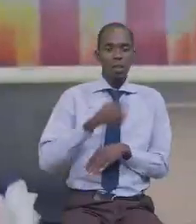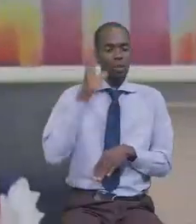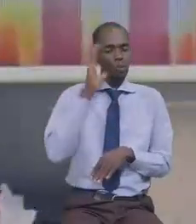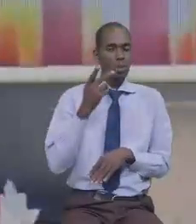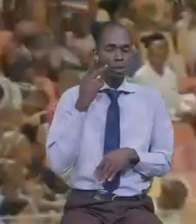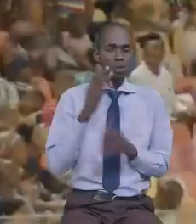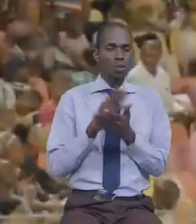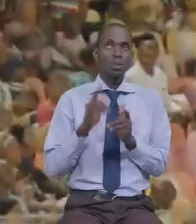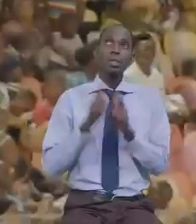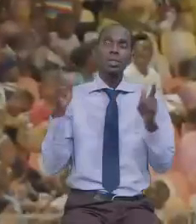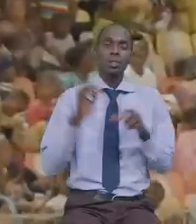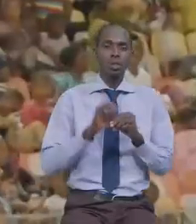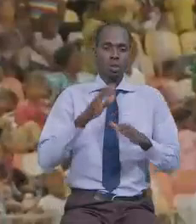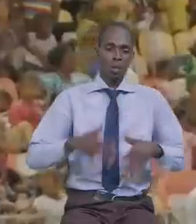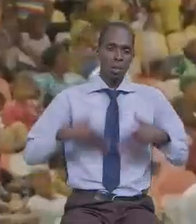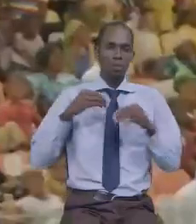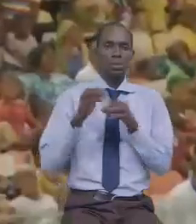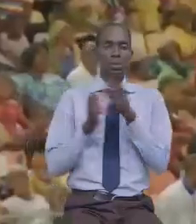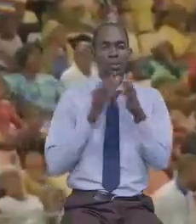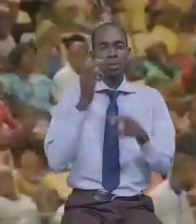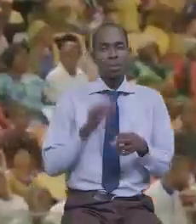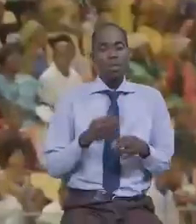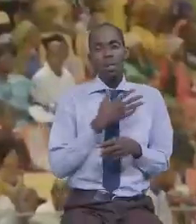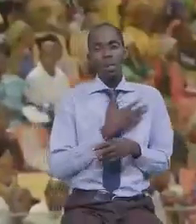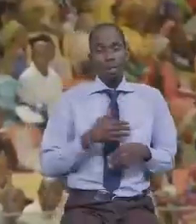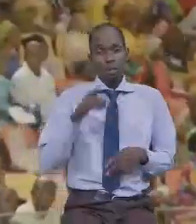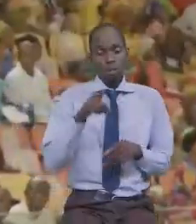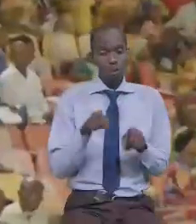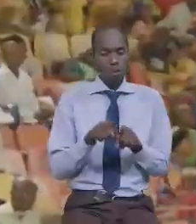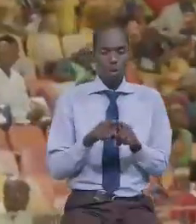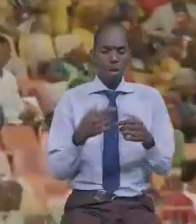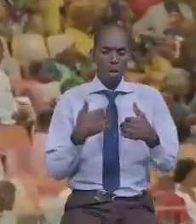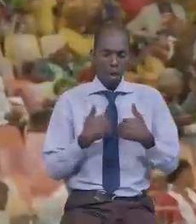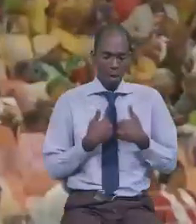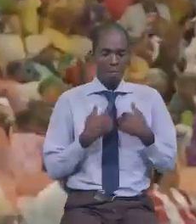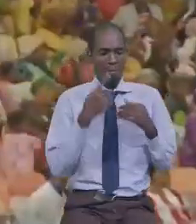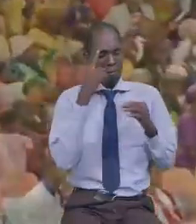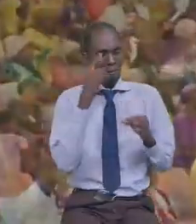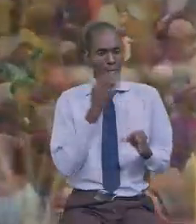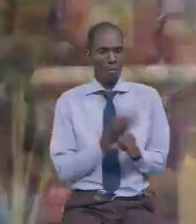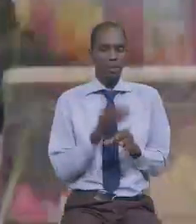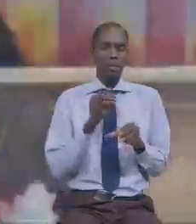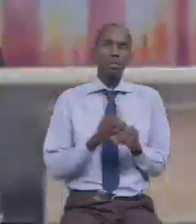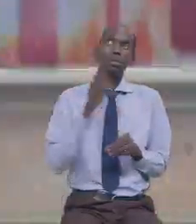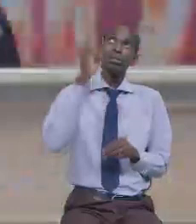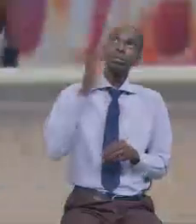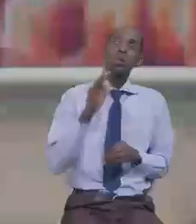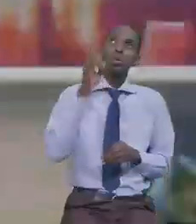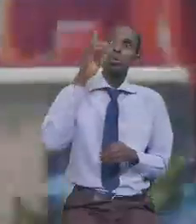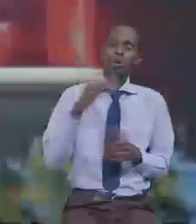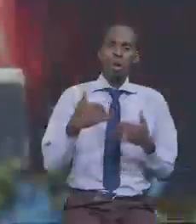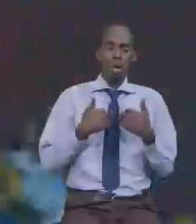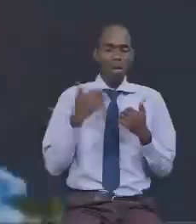in Jesus' name. And you too, you have faith in God. God has called me. And what